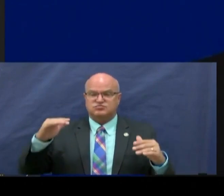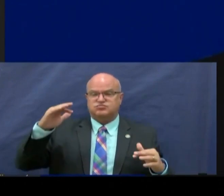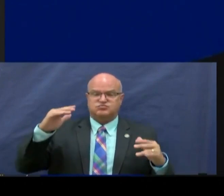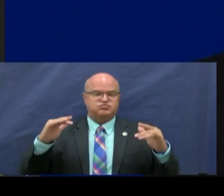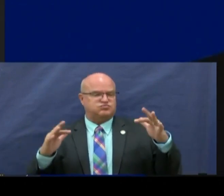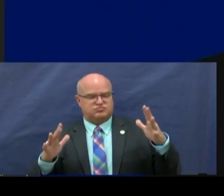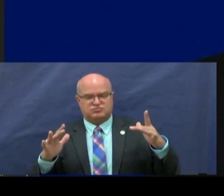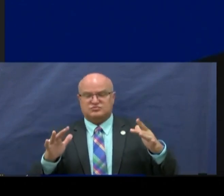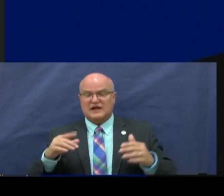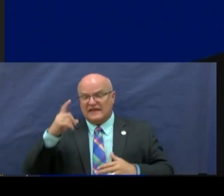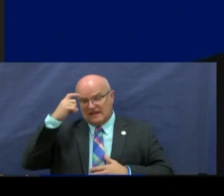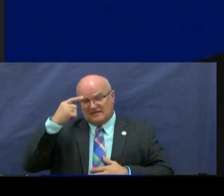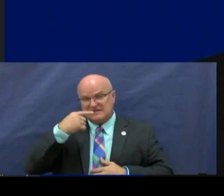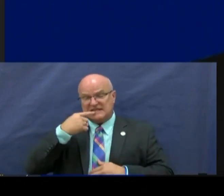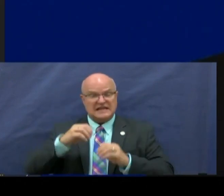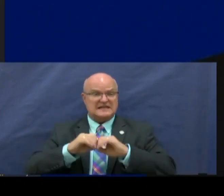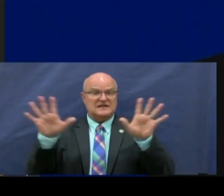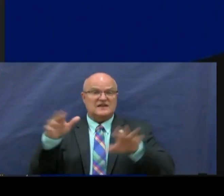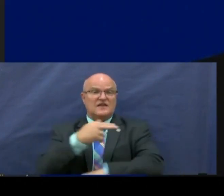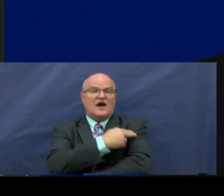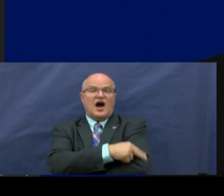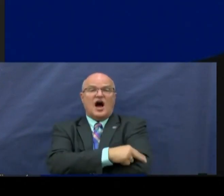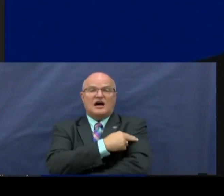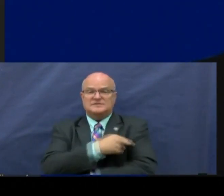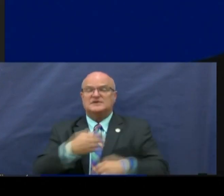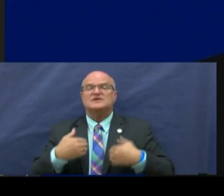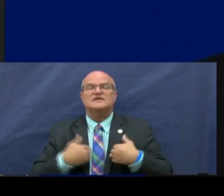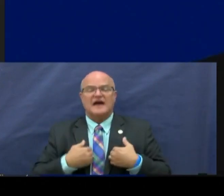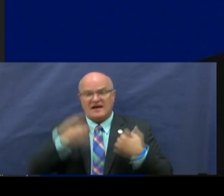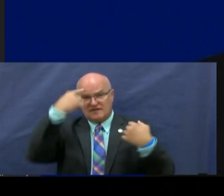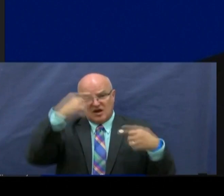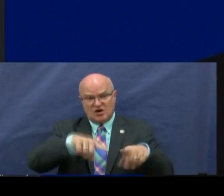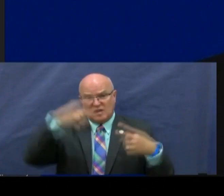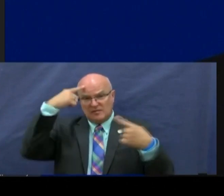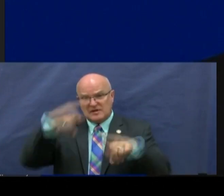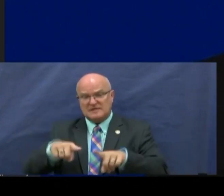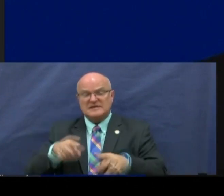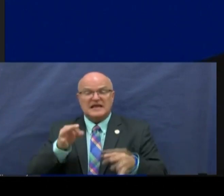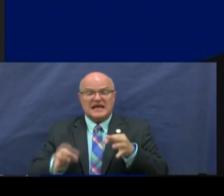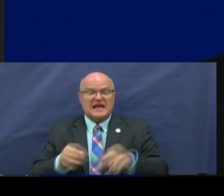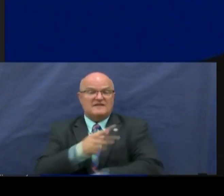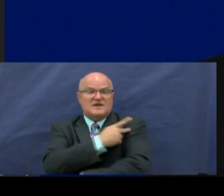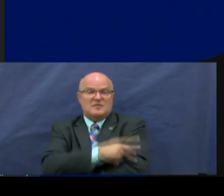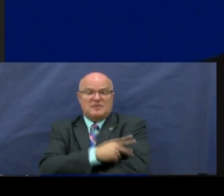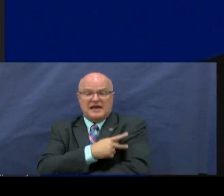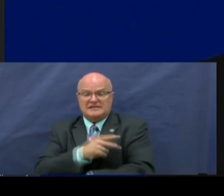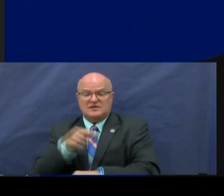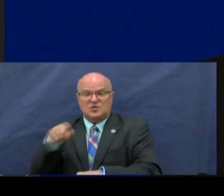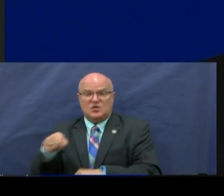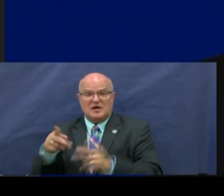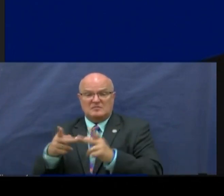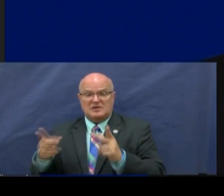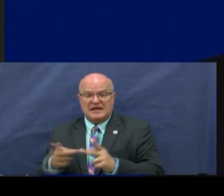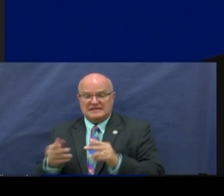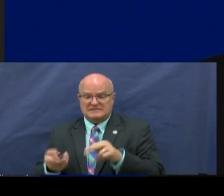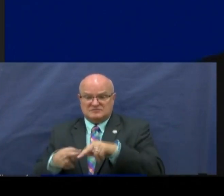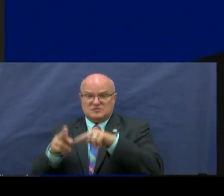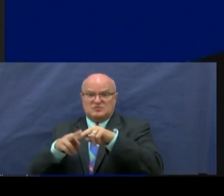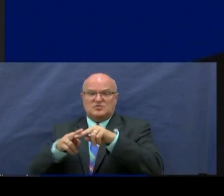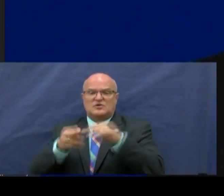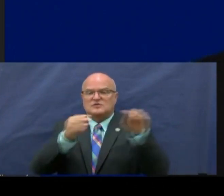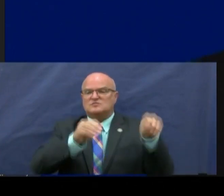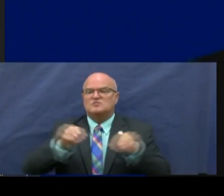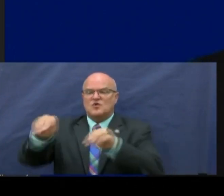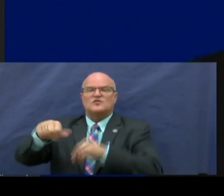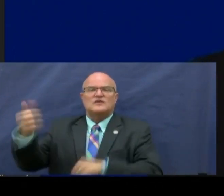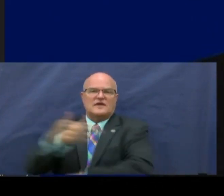out very clearly, the hospitals have agreements among themselves to transfer patients between the regions if necessary.